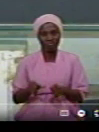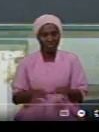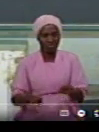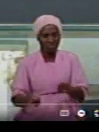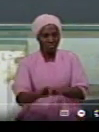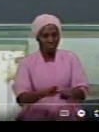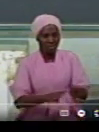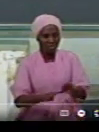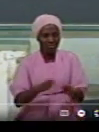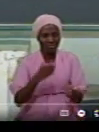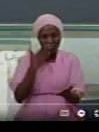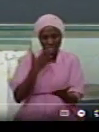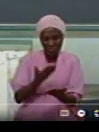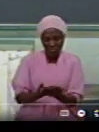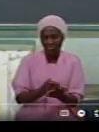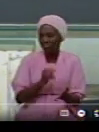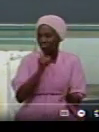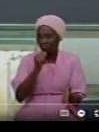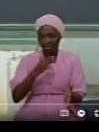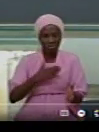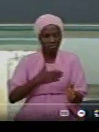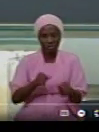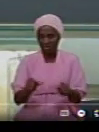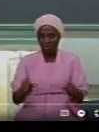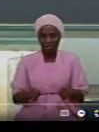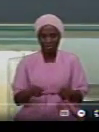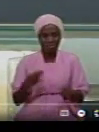Behavior, good behavior, that's not my area.